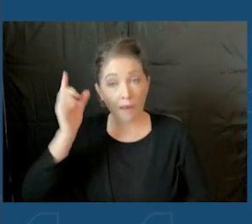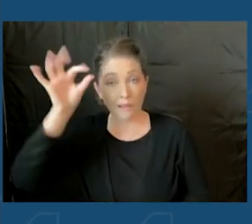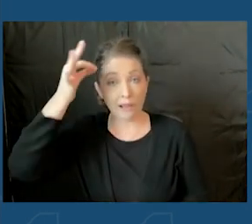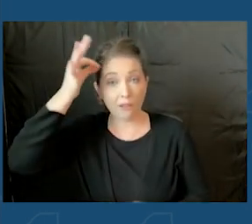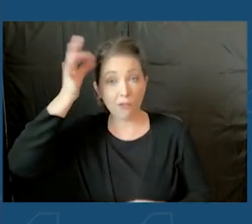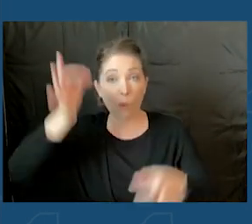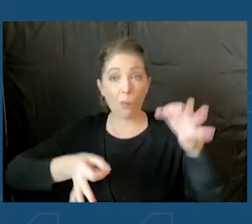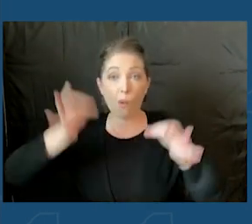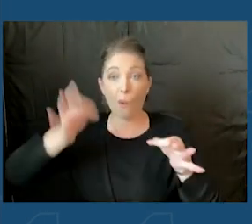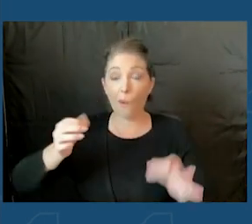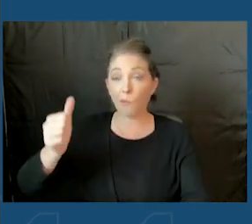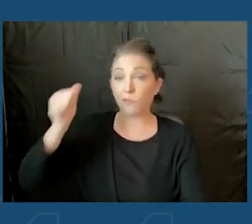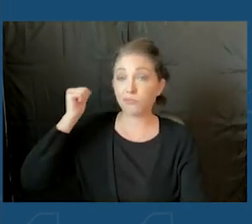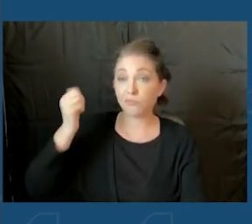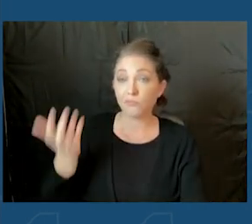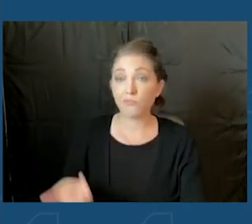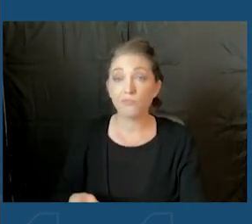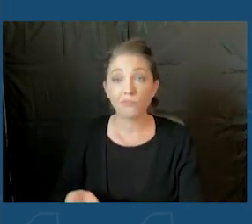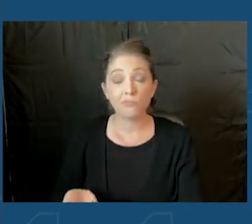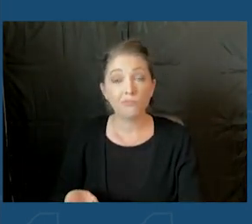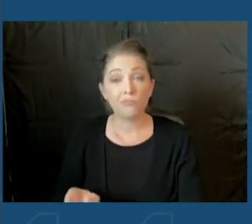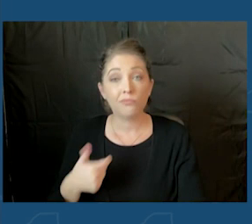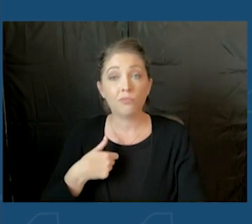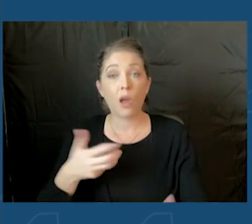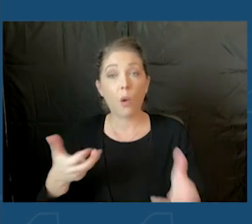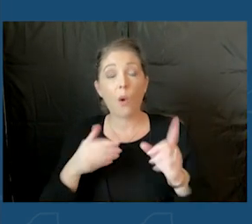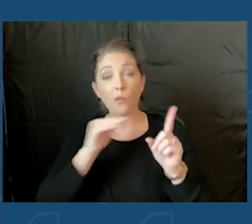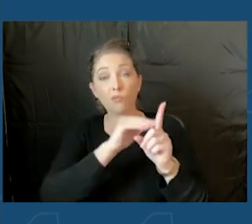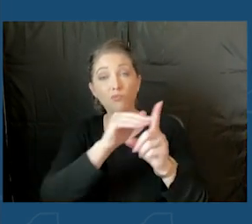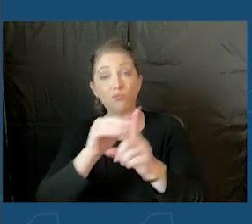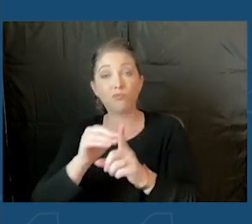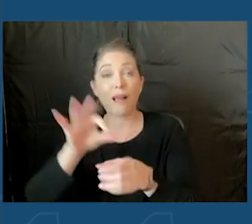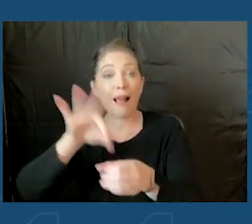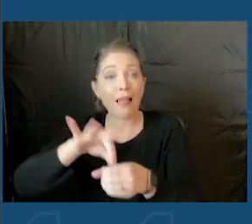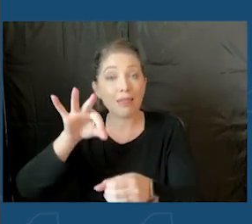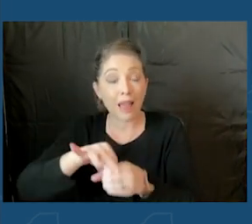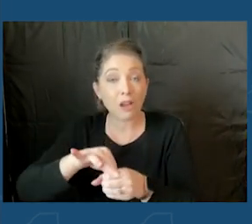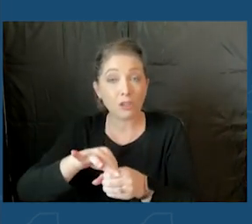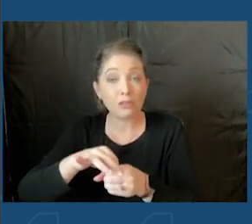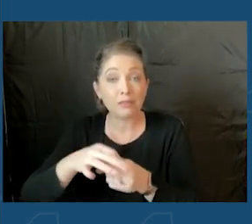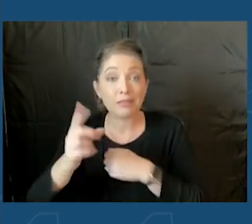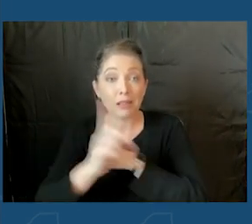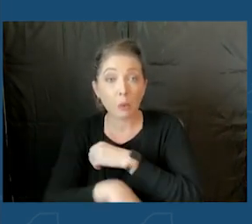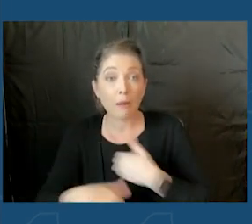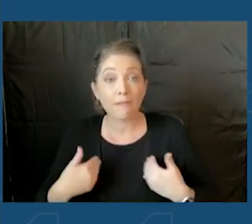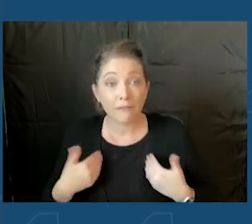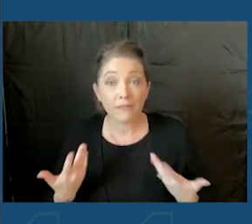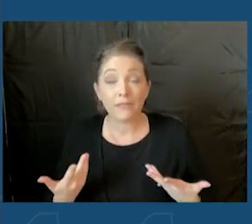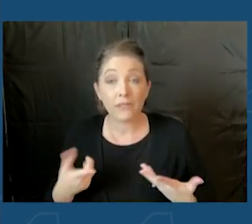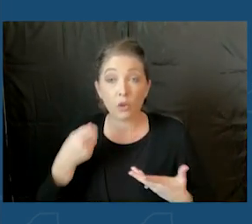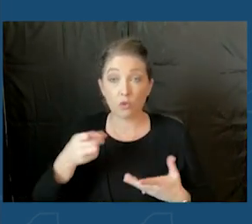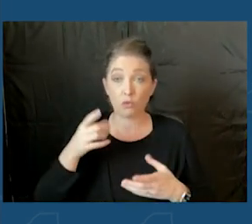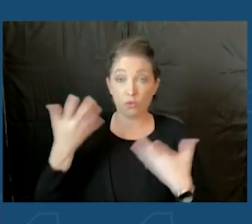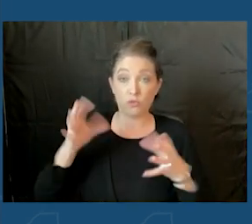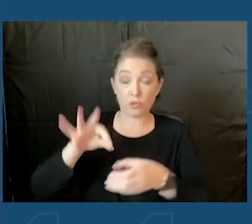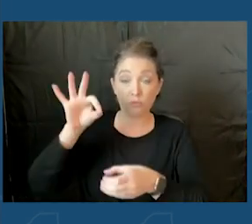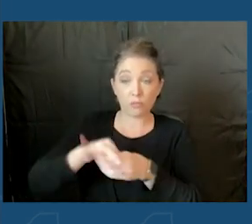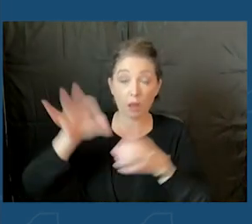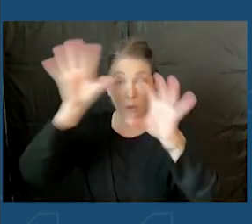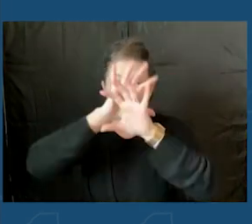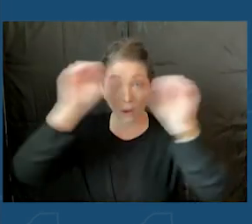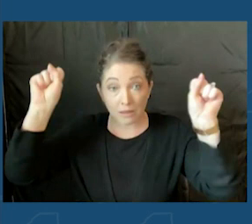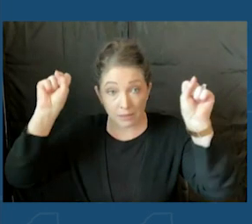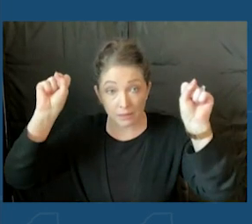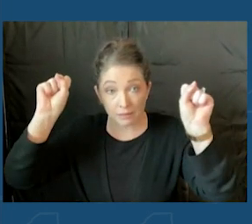that. And I do like to remind people, elections have consequences. When you elect the President of the United States, they get to nominate the members